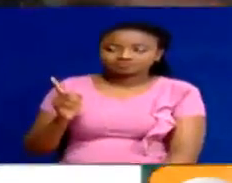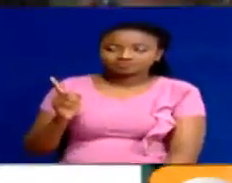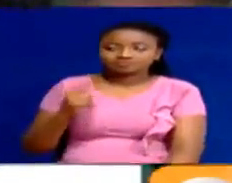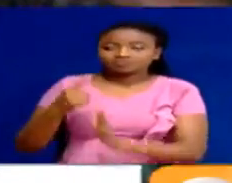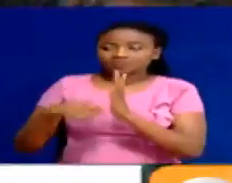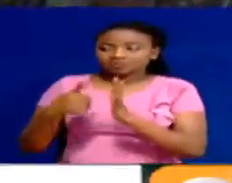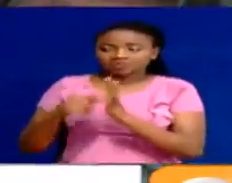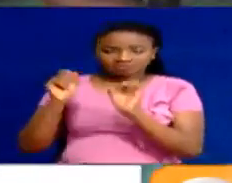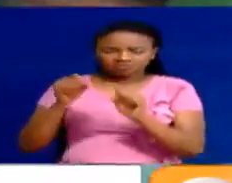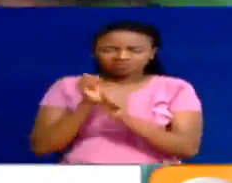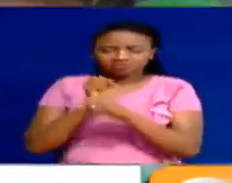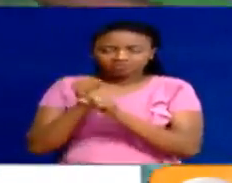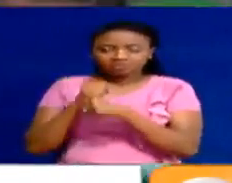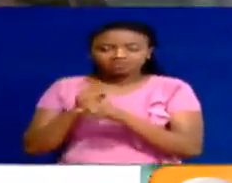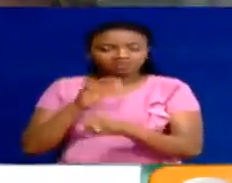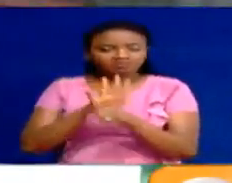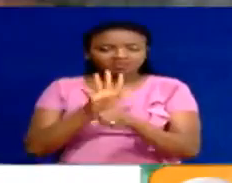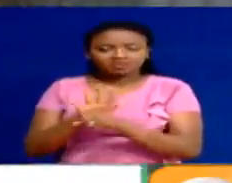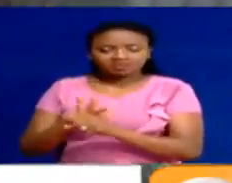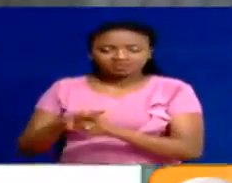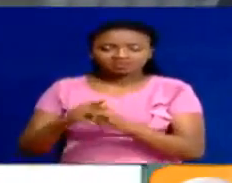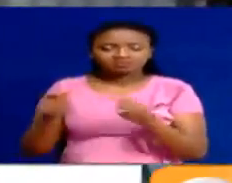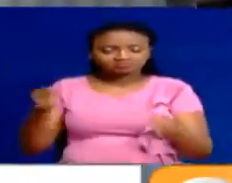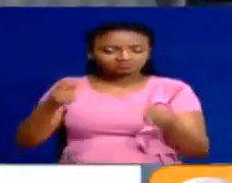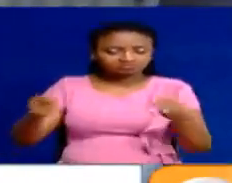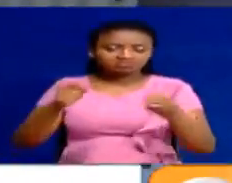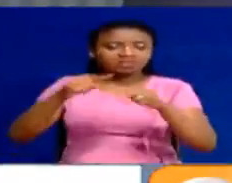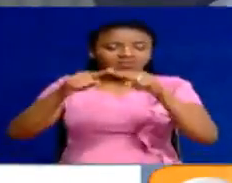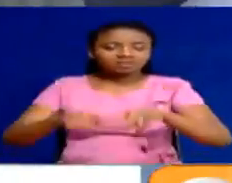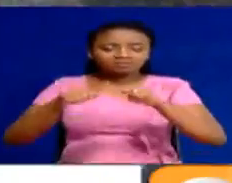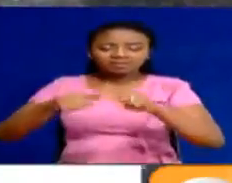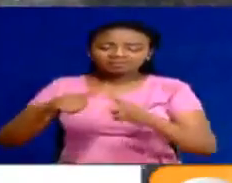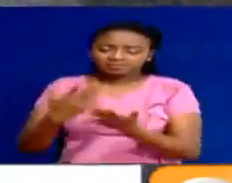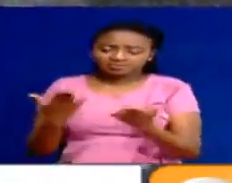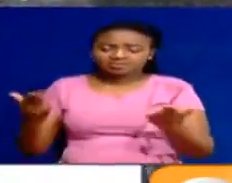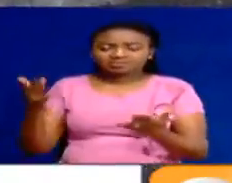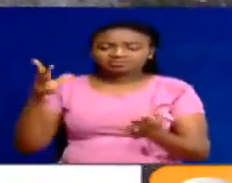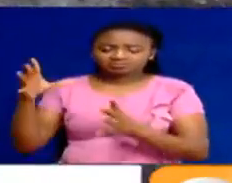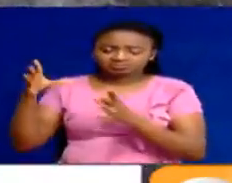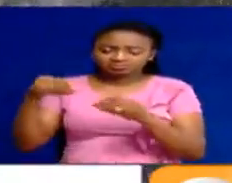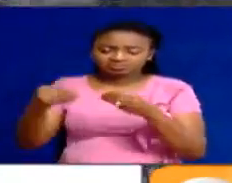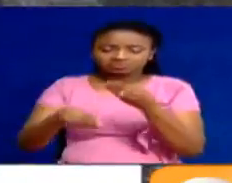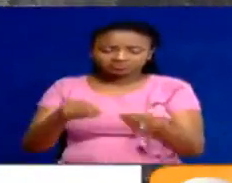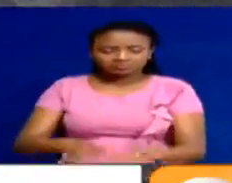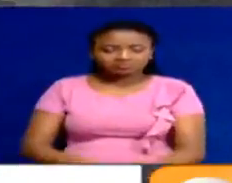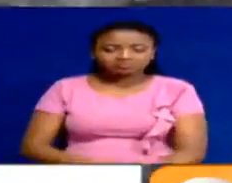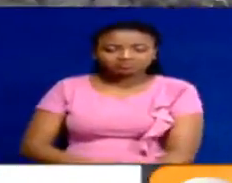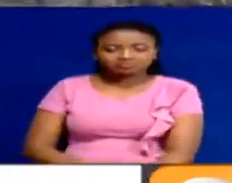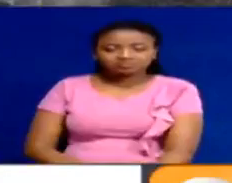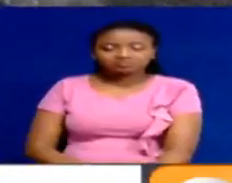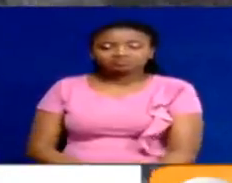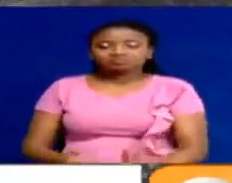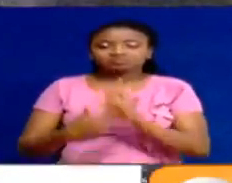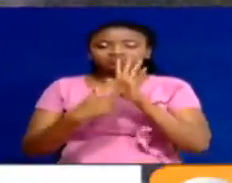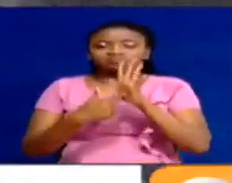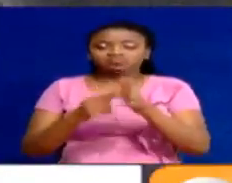The machine is capable of producing tons of briquettes depending on the amount of raw materials it has been fed. Among them